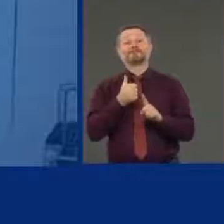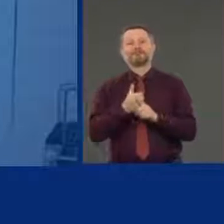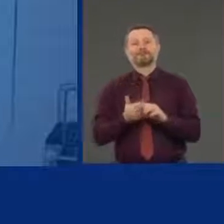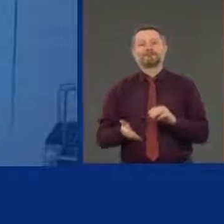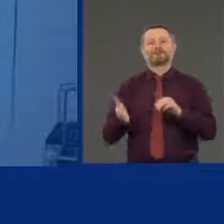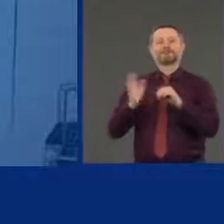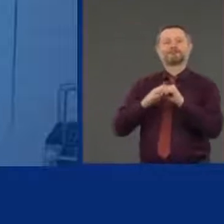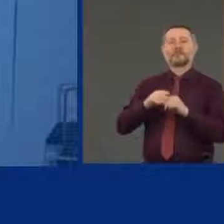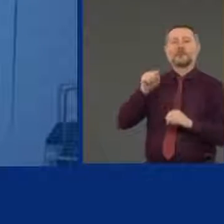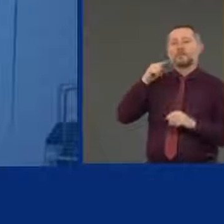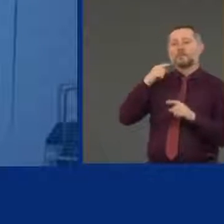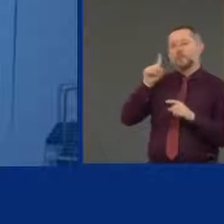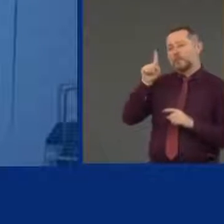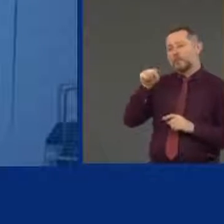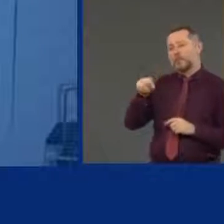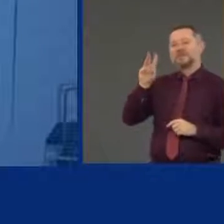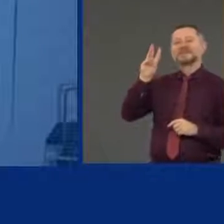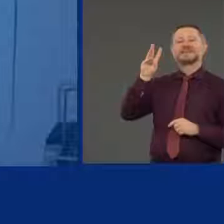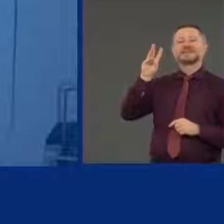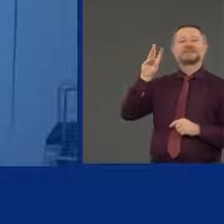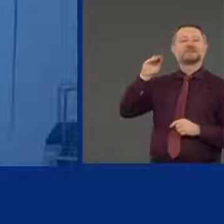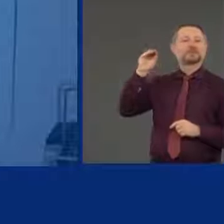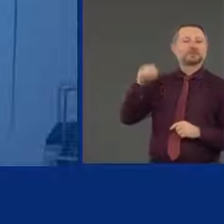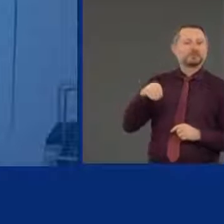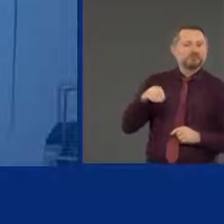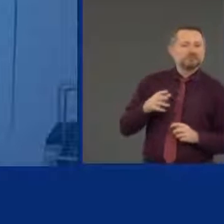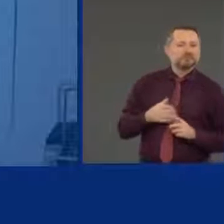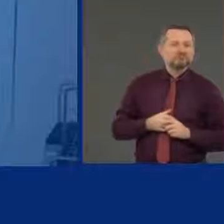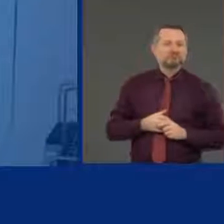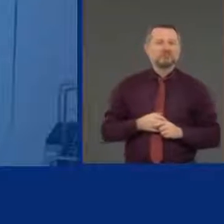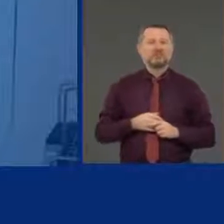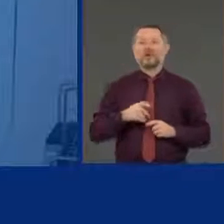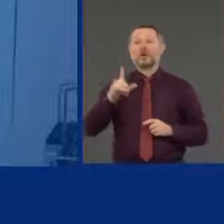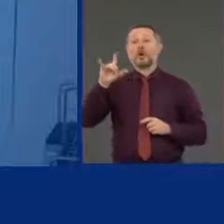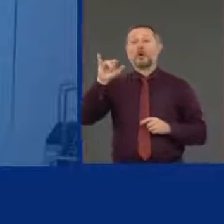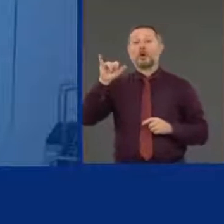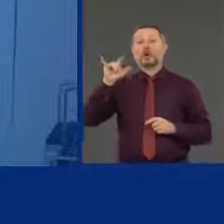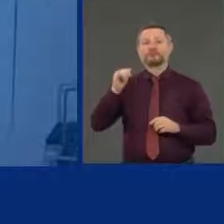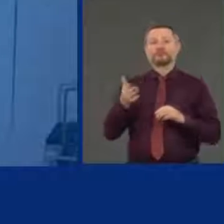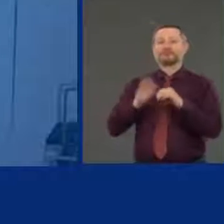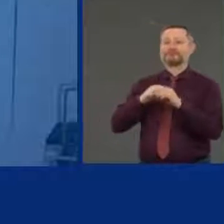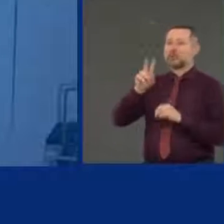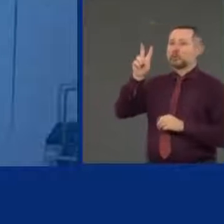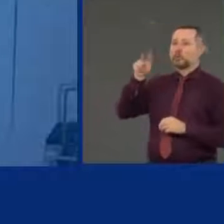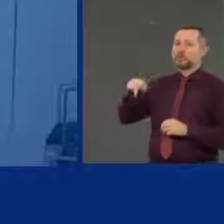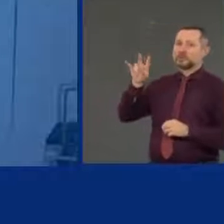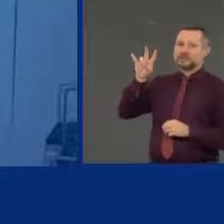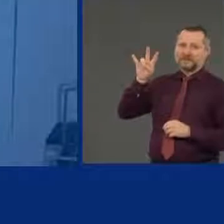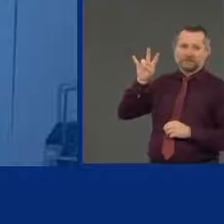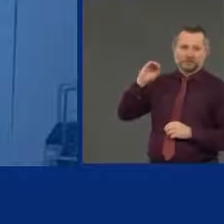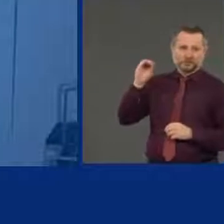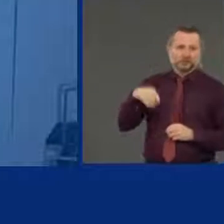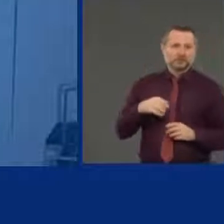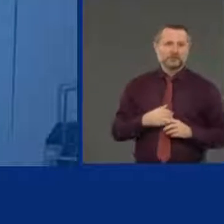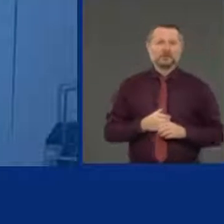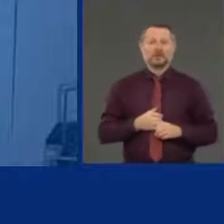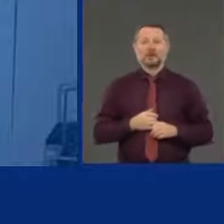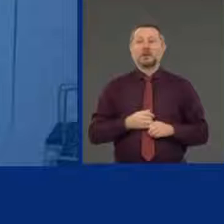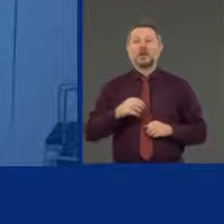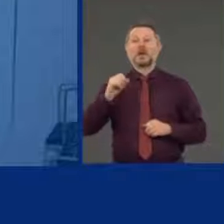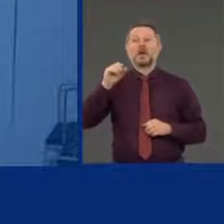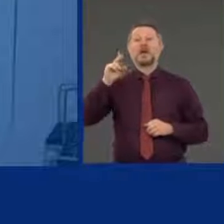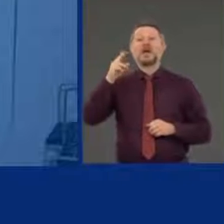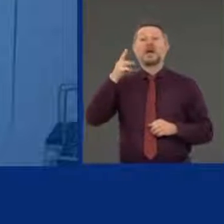about 1.6%. Long Island has gone up 2.7%. Hudson